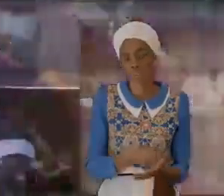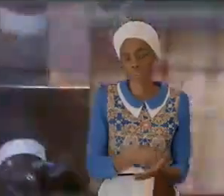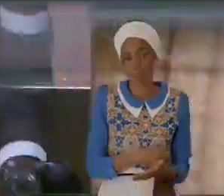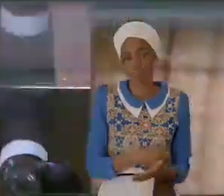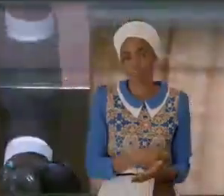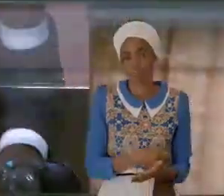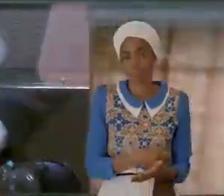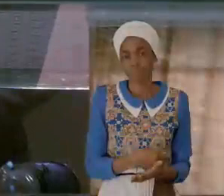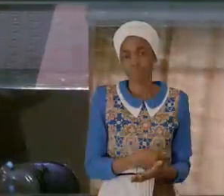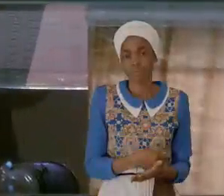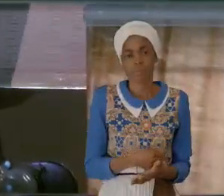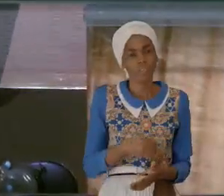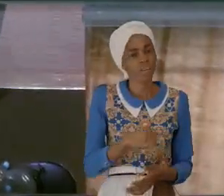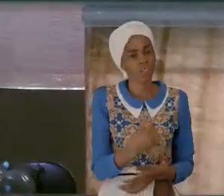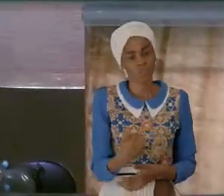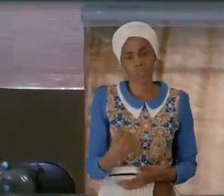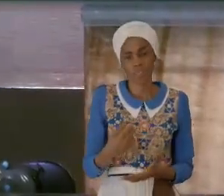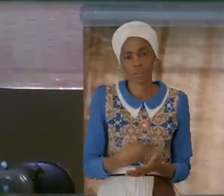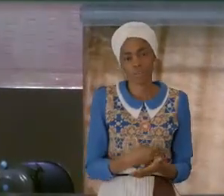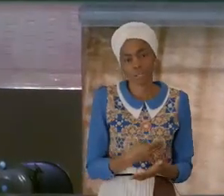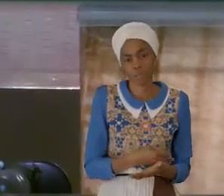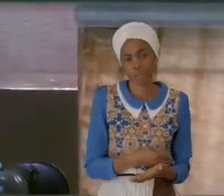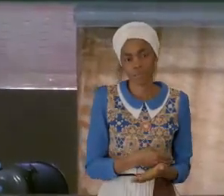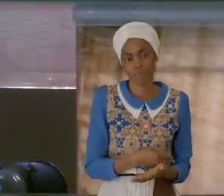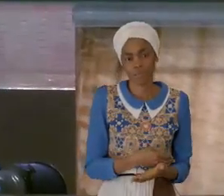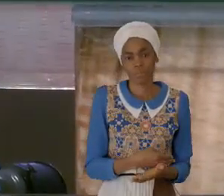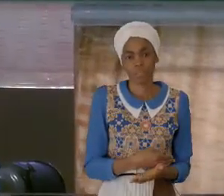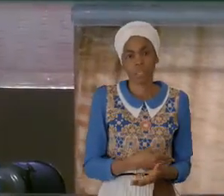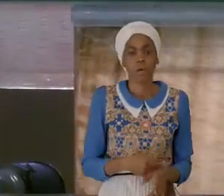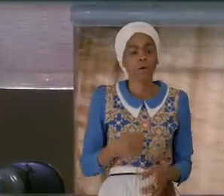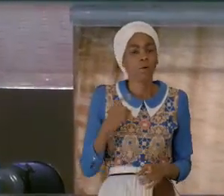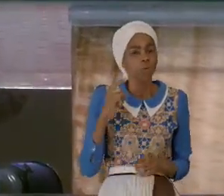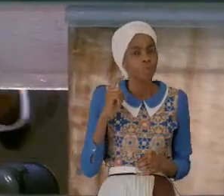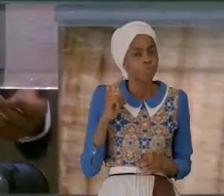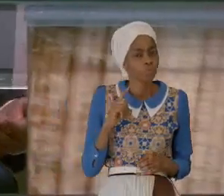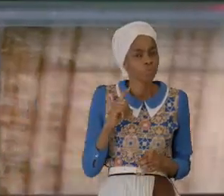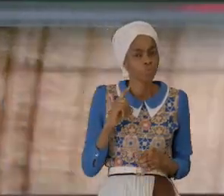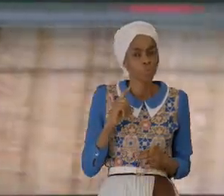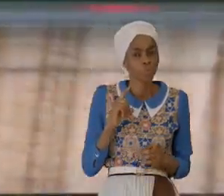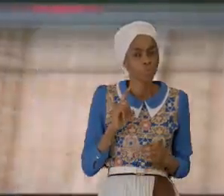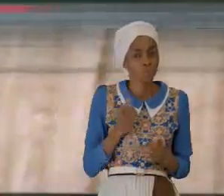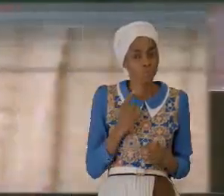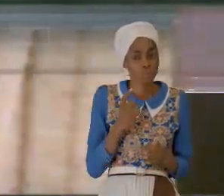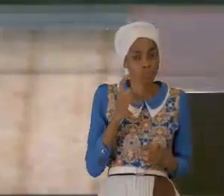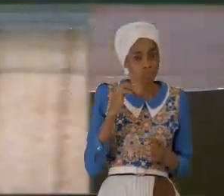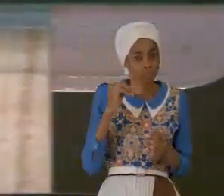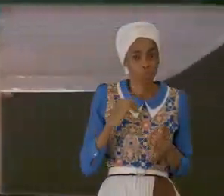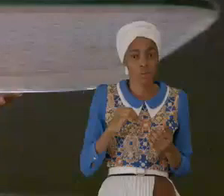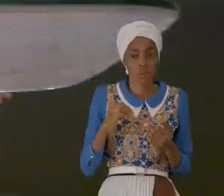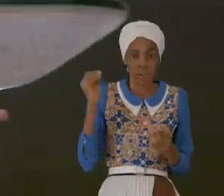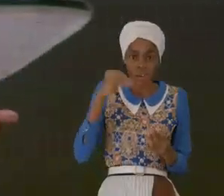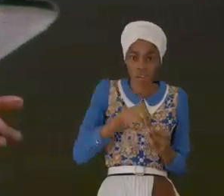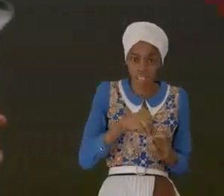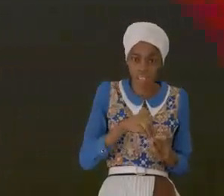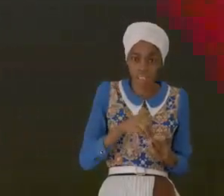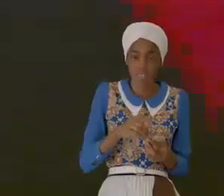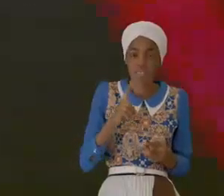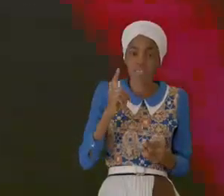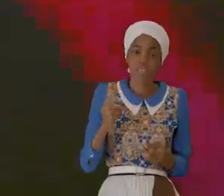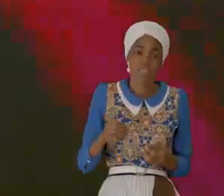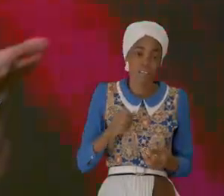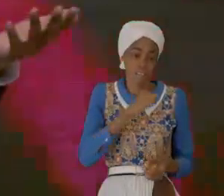gospel. Another gospel. Once you add circumcision, add